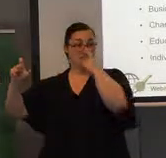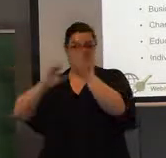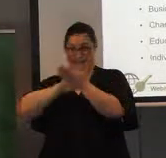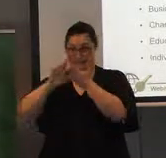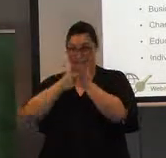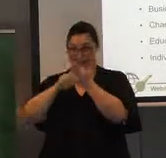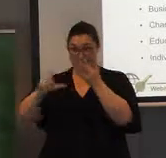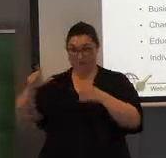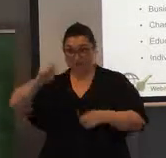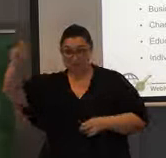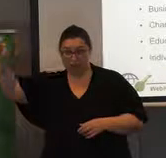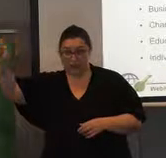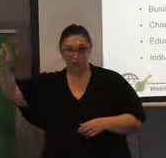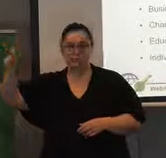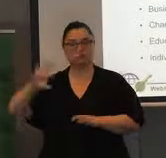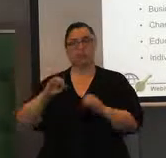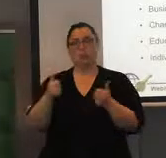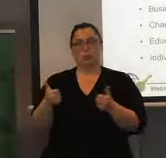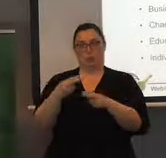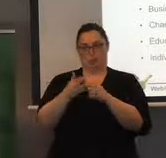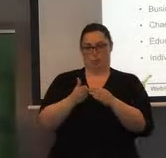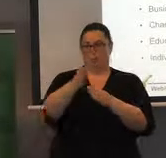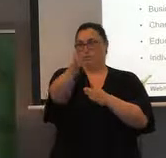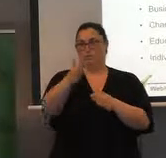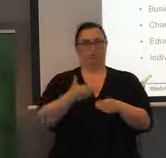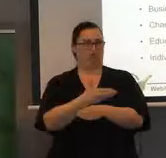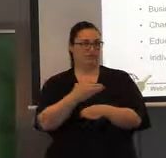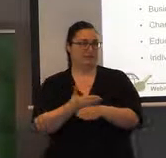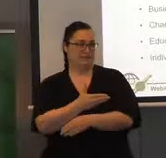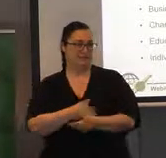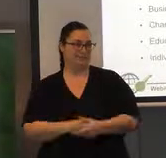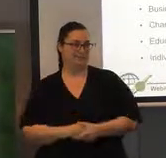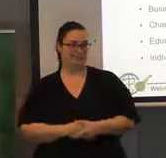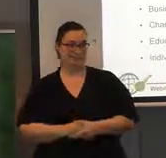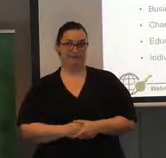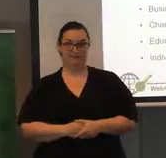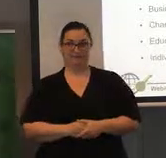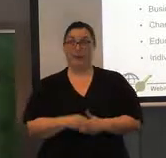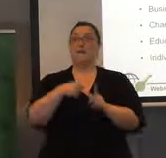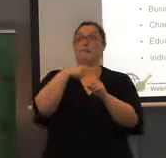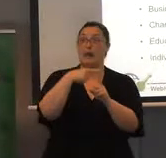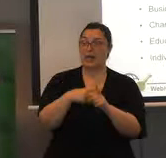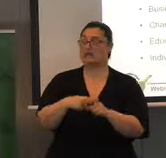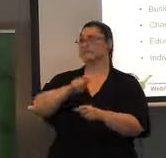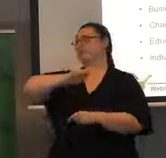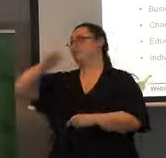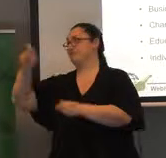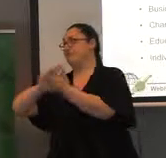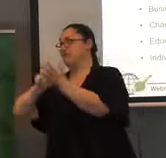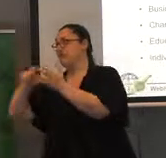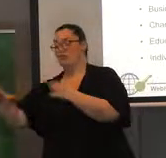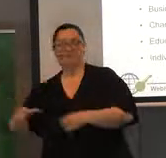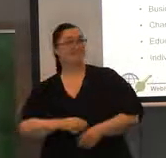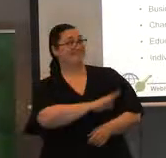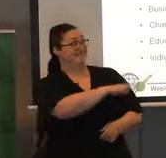for human rights violation is not really a very good career move. It only takes one of these customers to tell all their friends